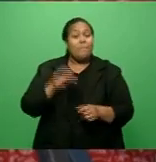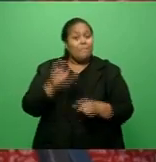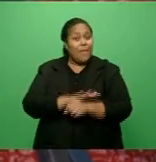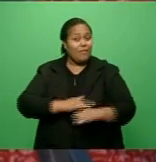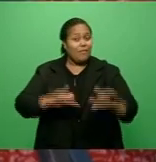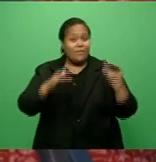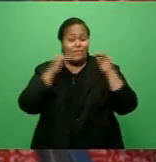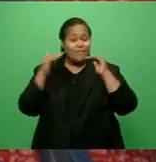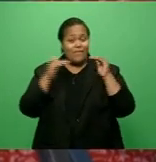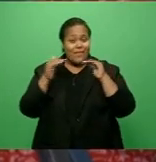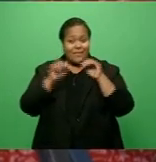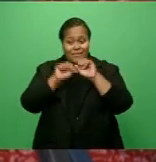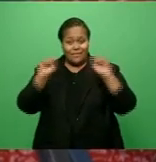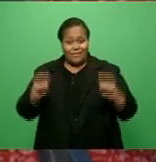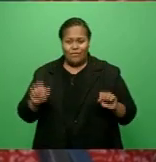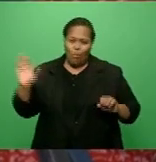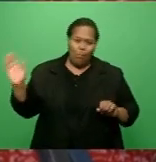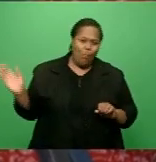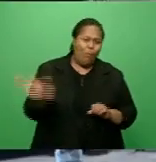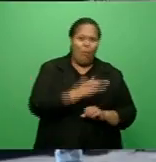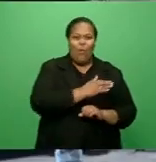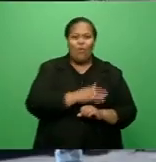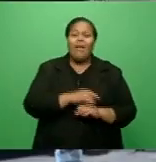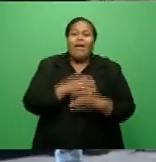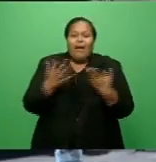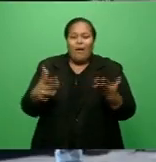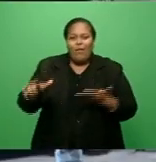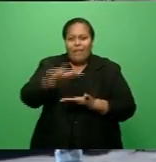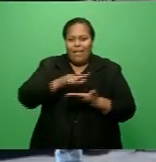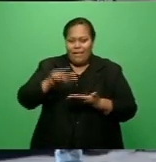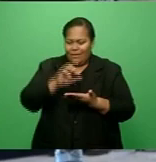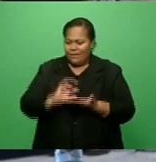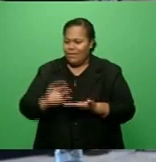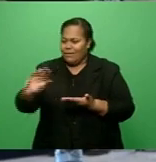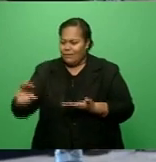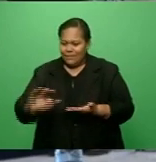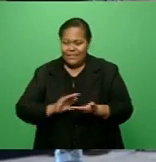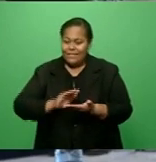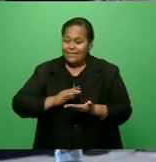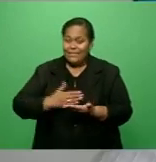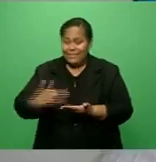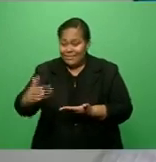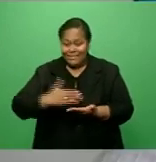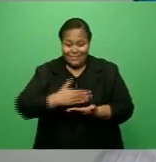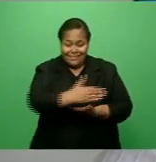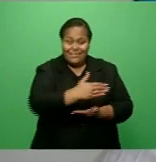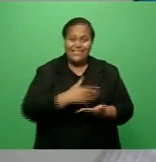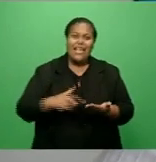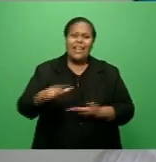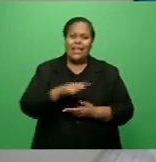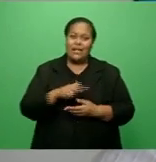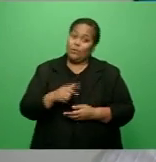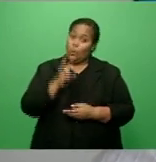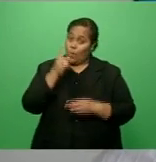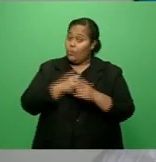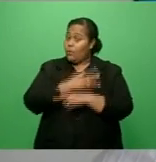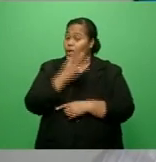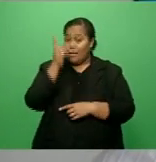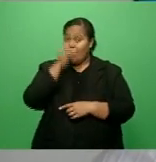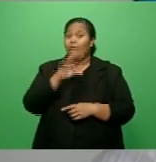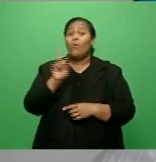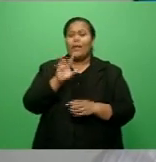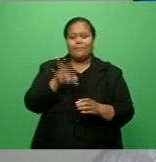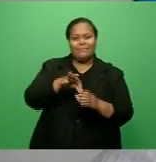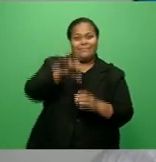equitable system of how lots are allocated. One way of doing that can be a lottery. Not that we are